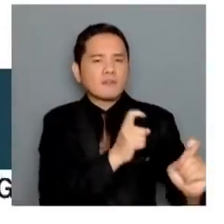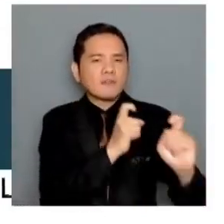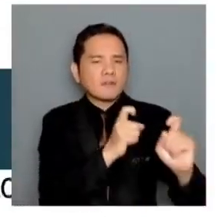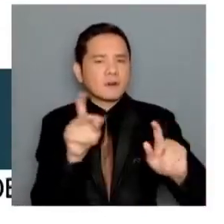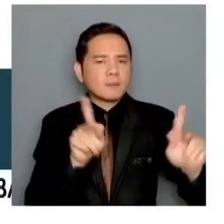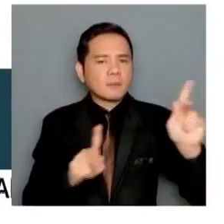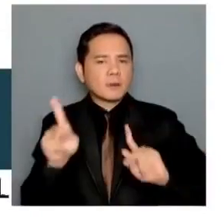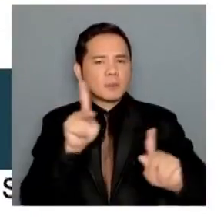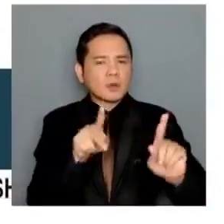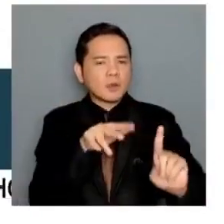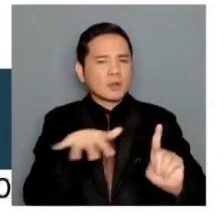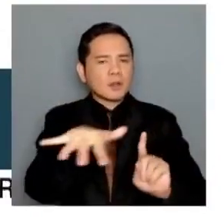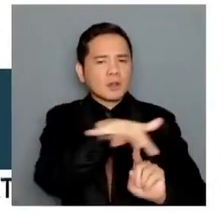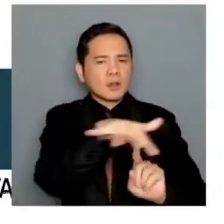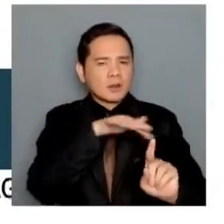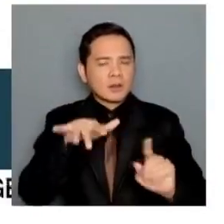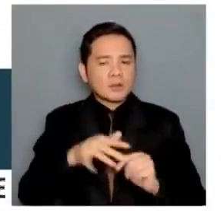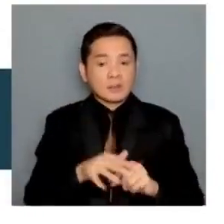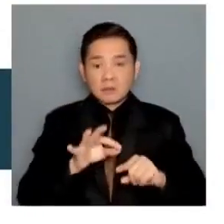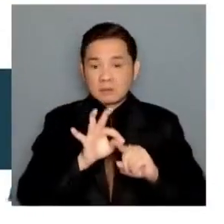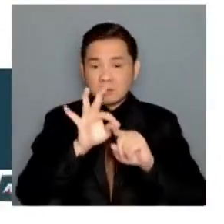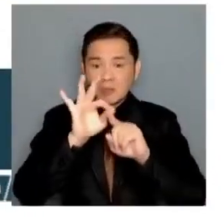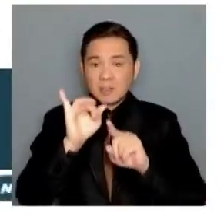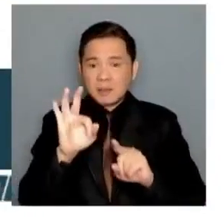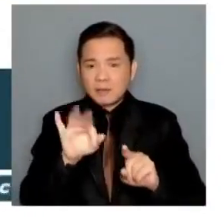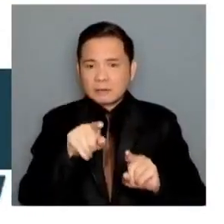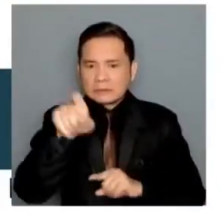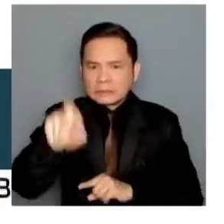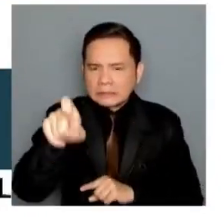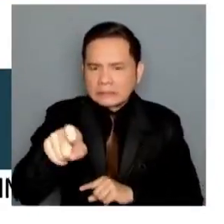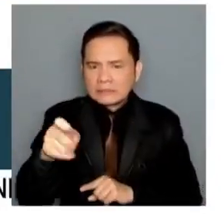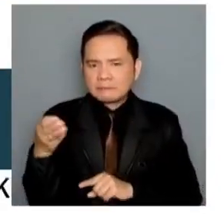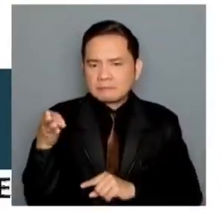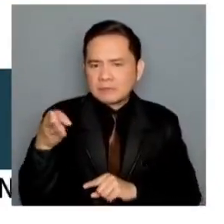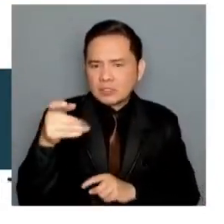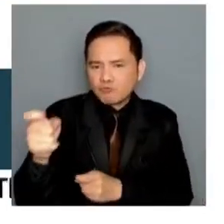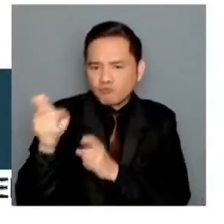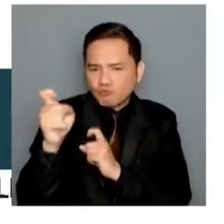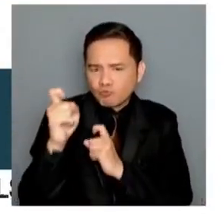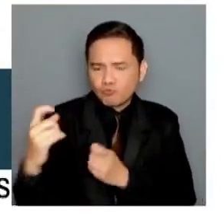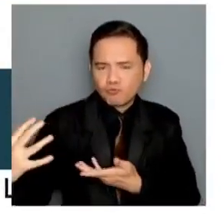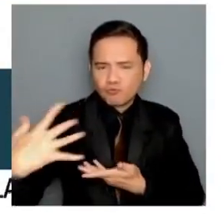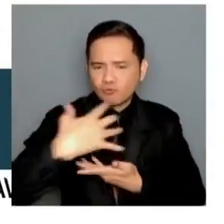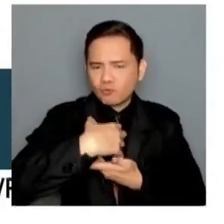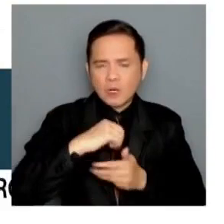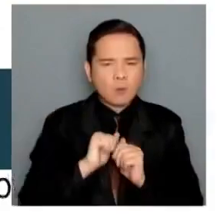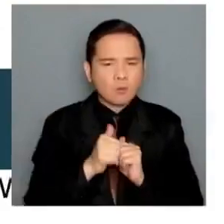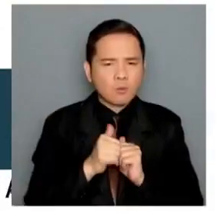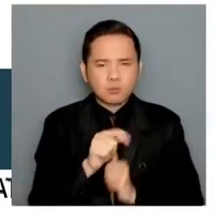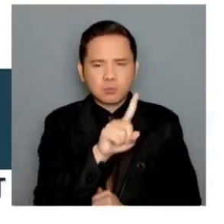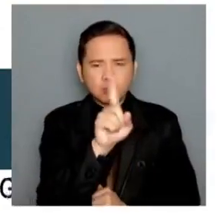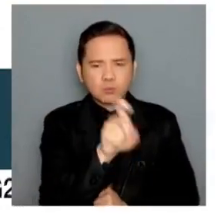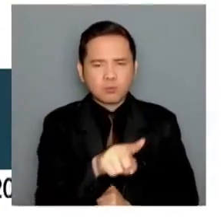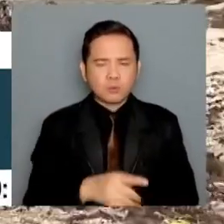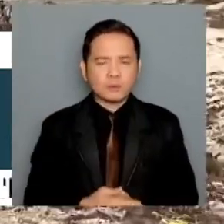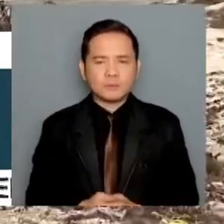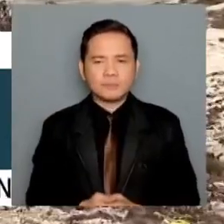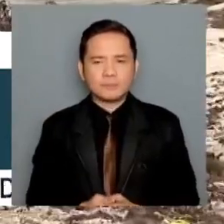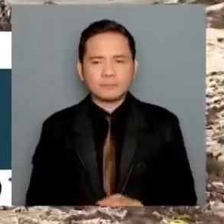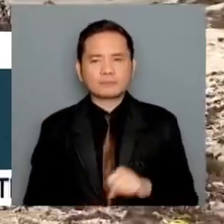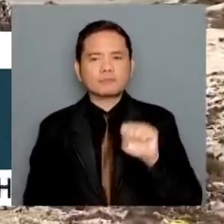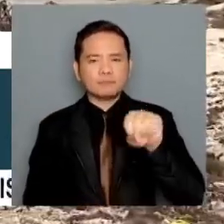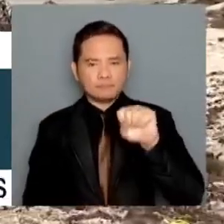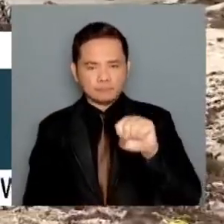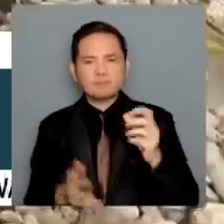especially that those that depend on fishing in the affected area? Yeah. We have already advised them first